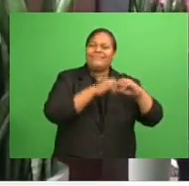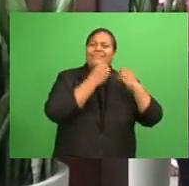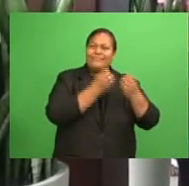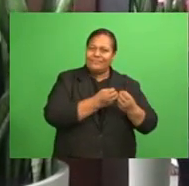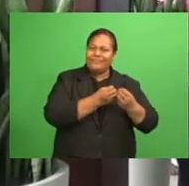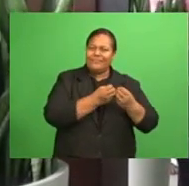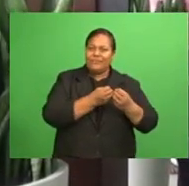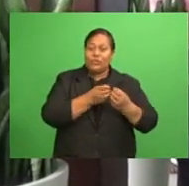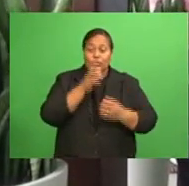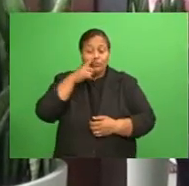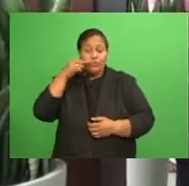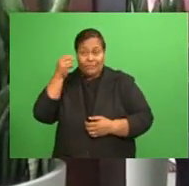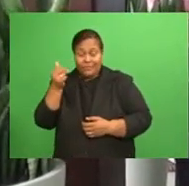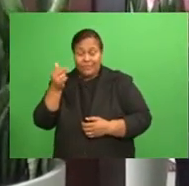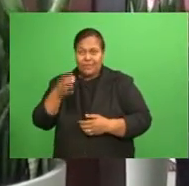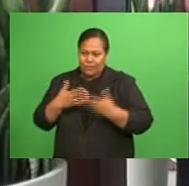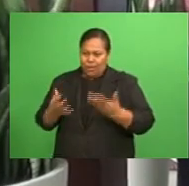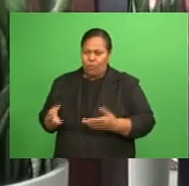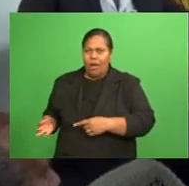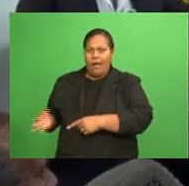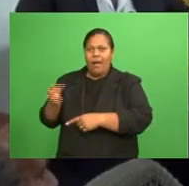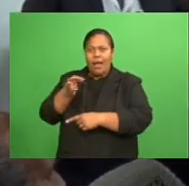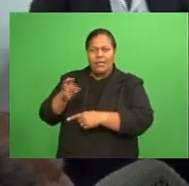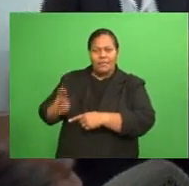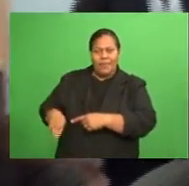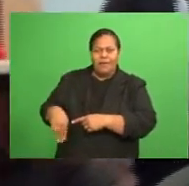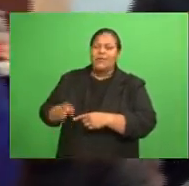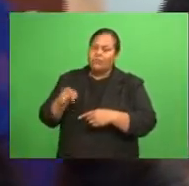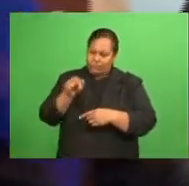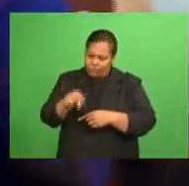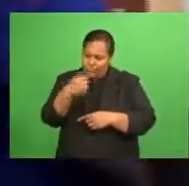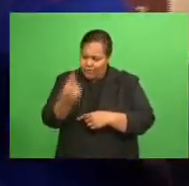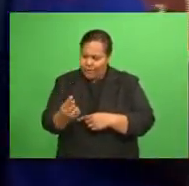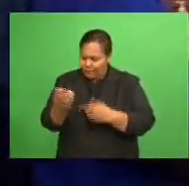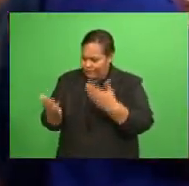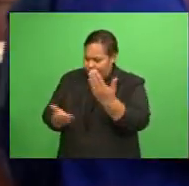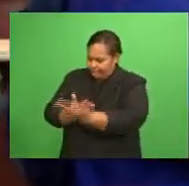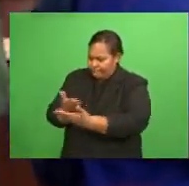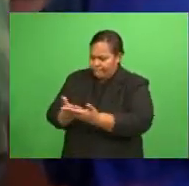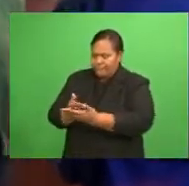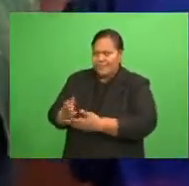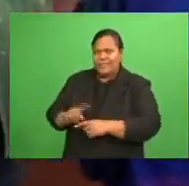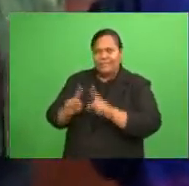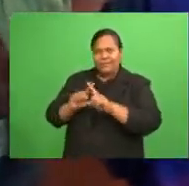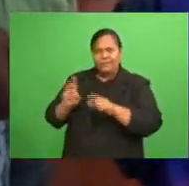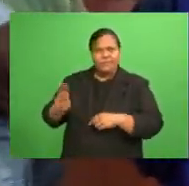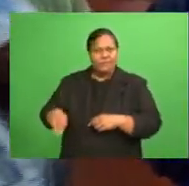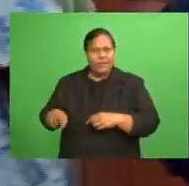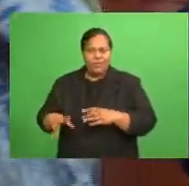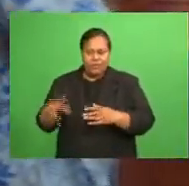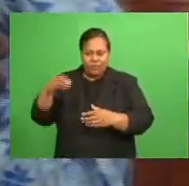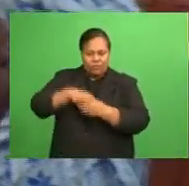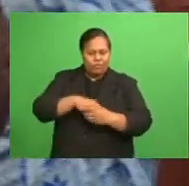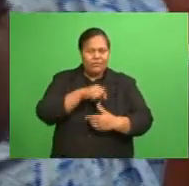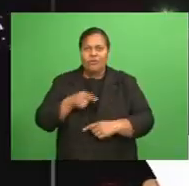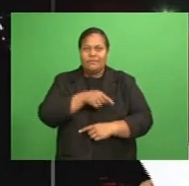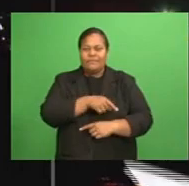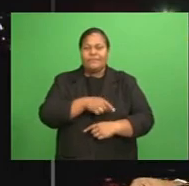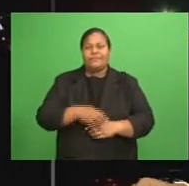by Sudelpa executives to liaise directly with members of parliament affected by the FICAC investigation.